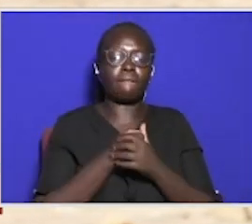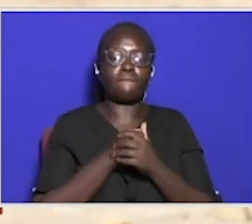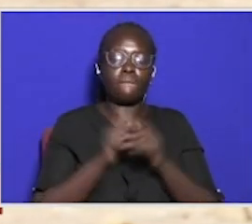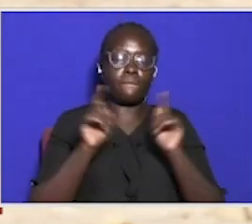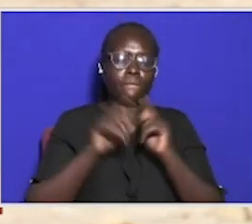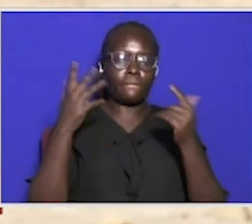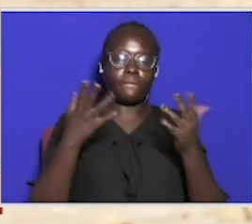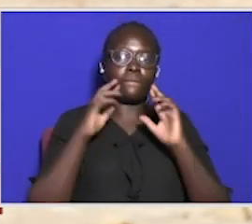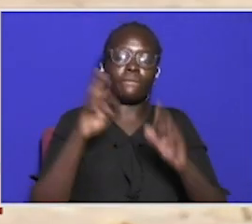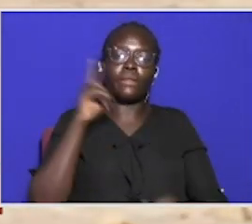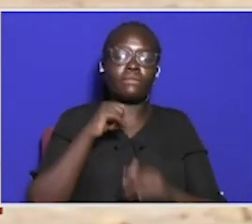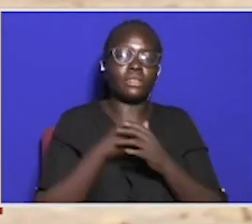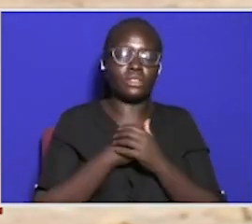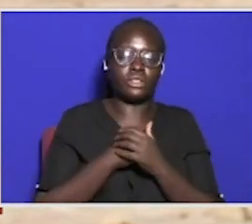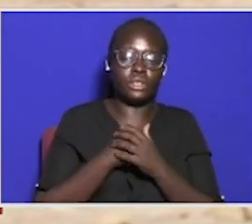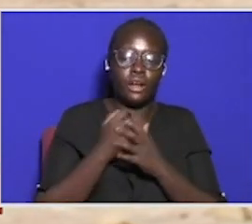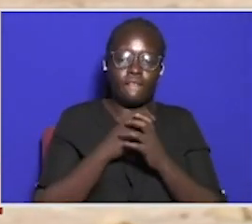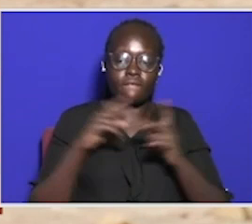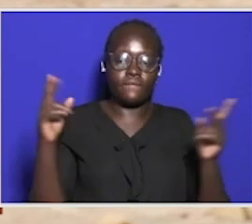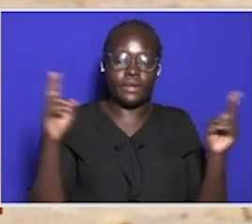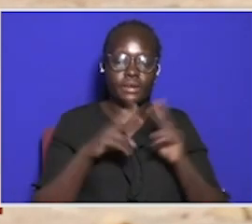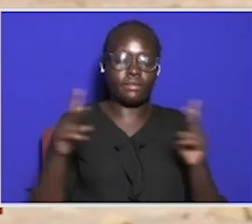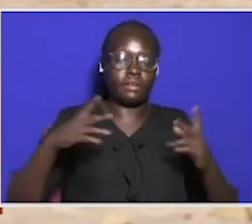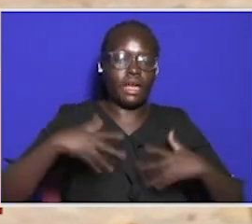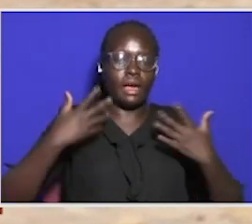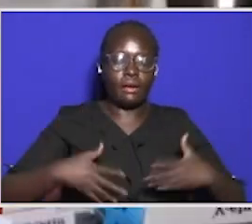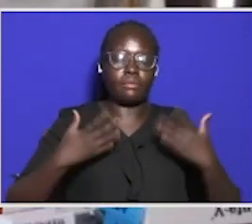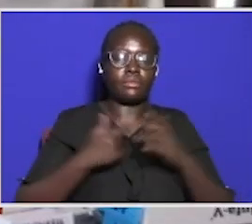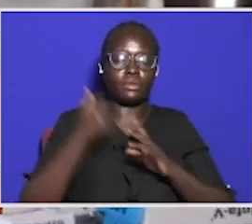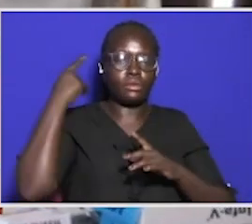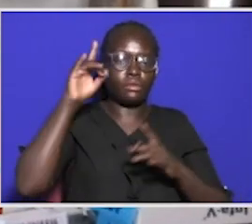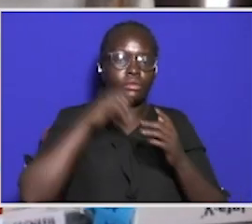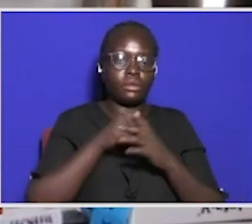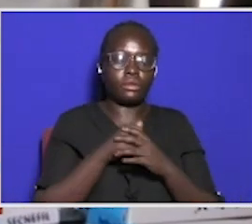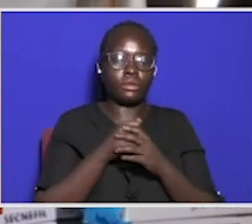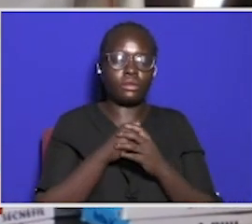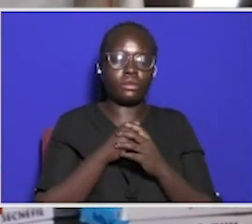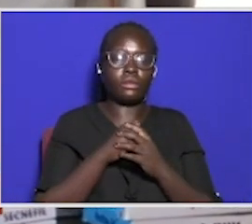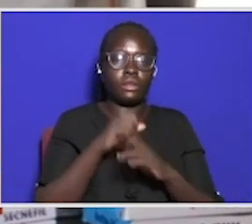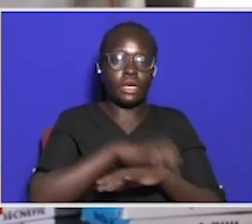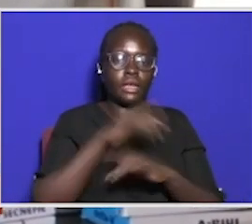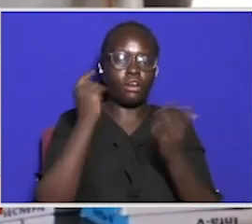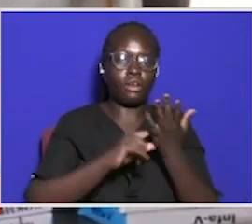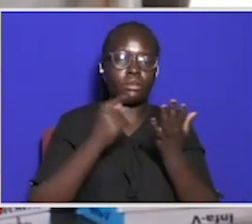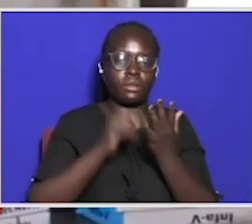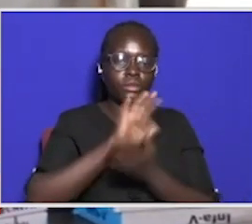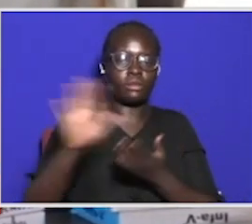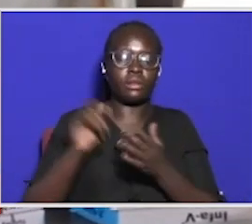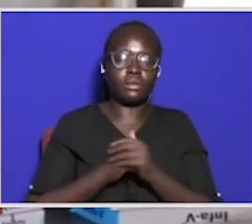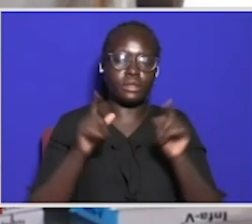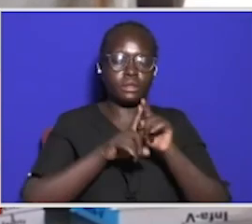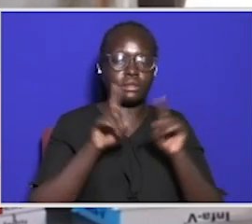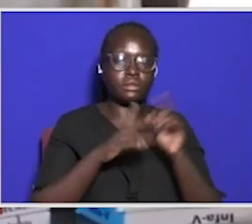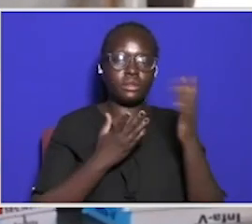is reported to us, are very happy for taking the gospel to them